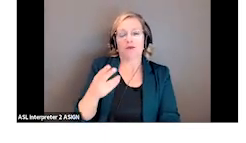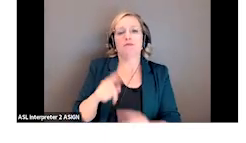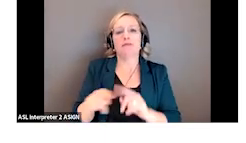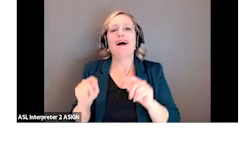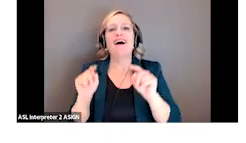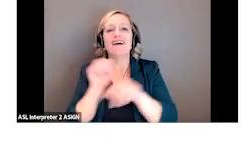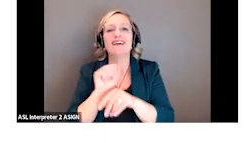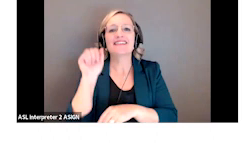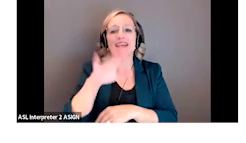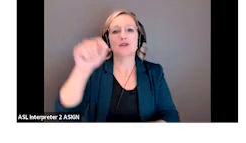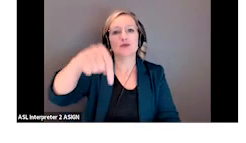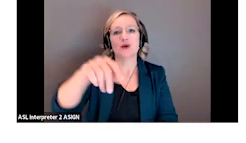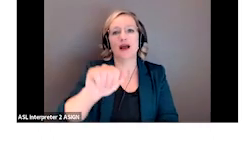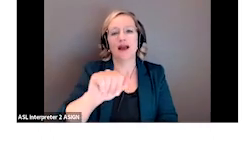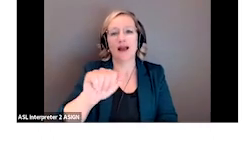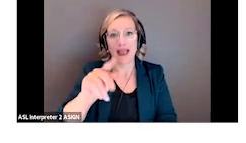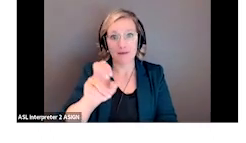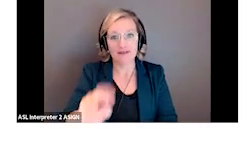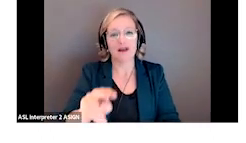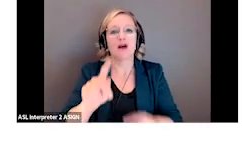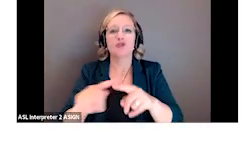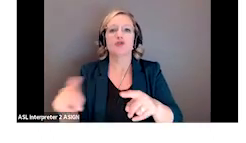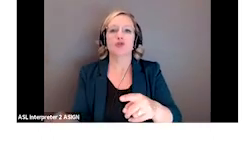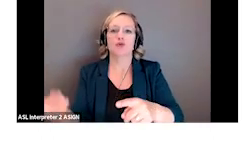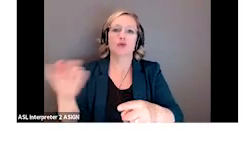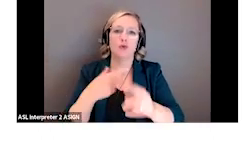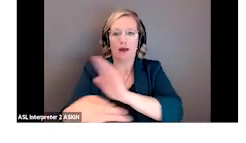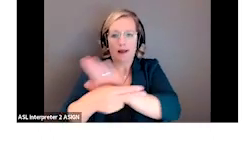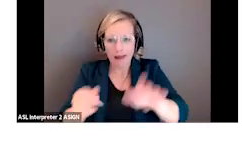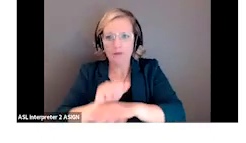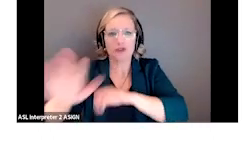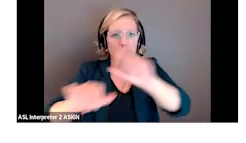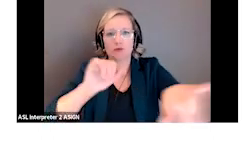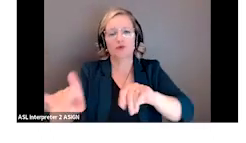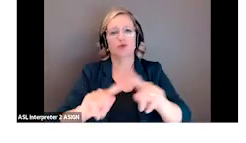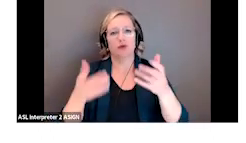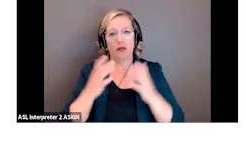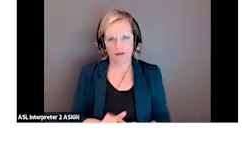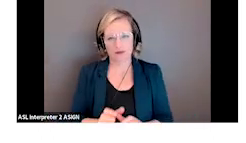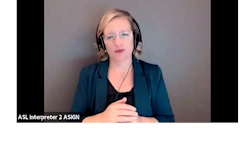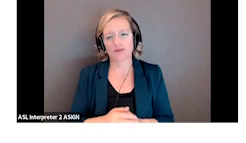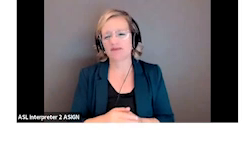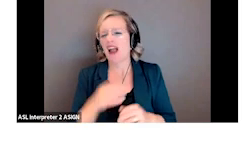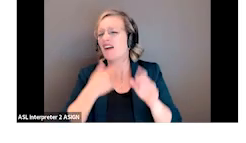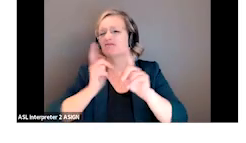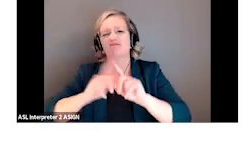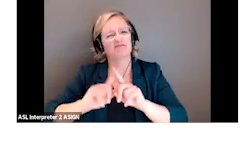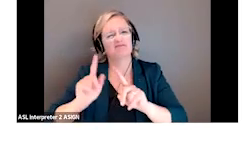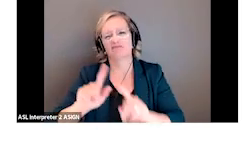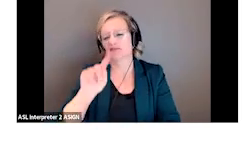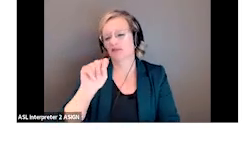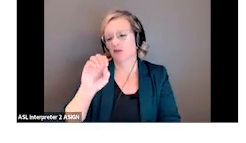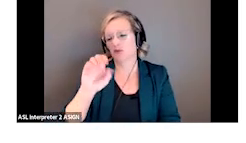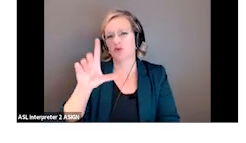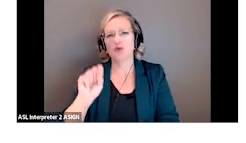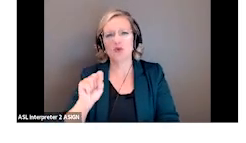has 100 of your product to make sure that you can get to customers. Okay. There's sell-through tools. There's lots of ways to monitor